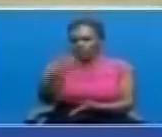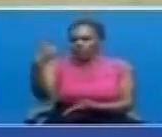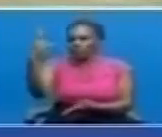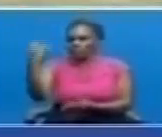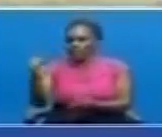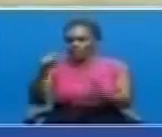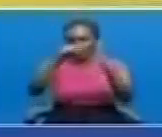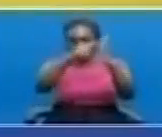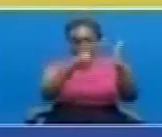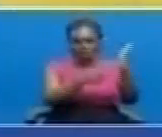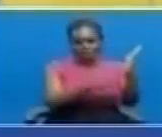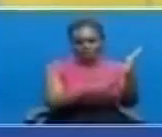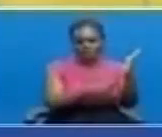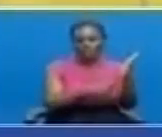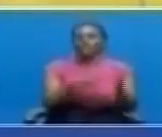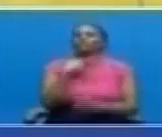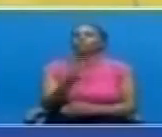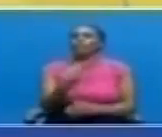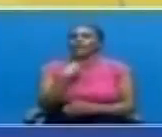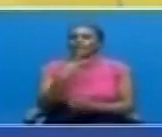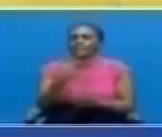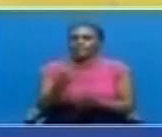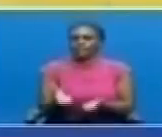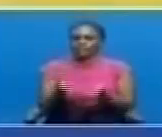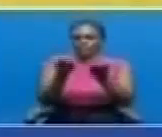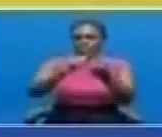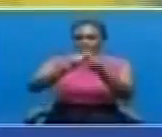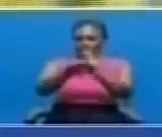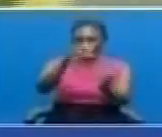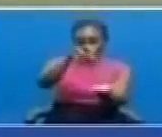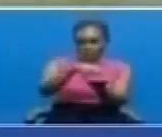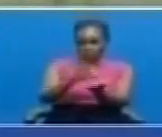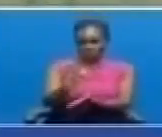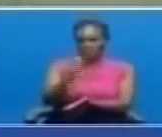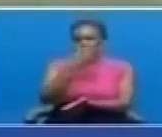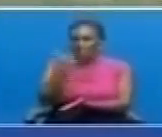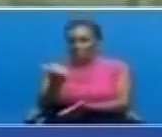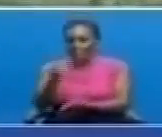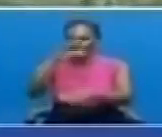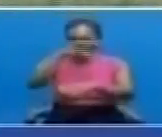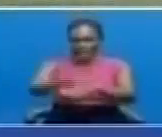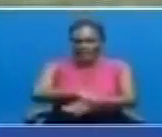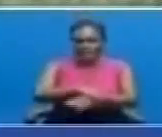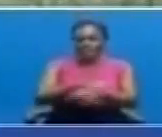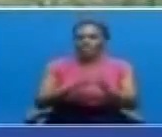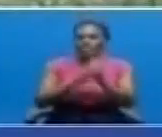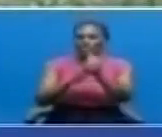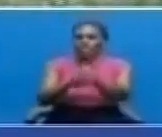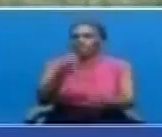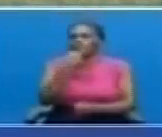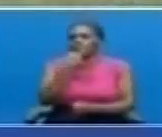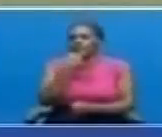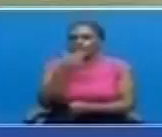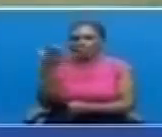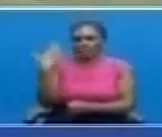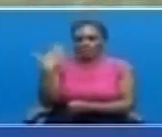5 victories and 10 draws. United, however, managed to turn the fortunes in their favour. After grabbing a draw against league leaders Gor Mahia a fortnight